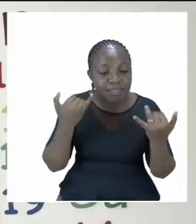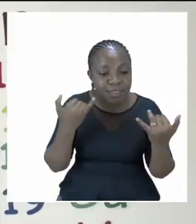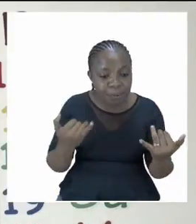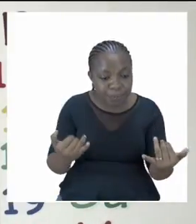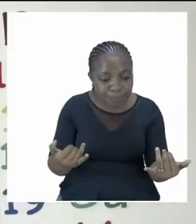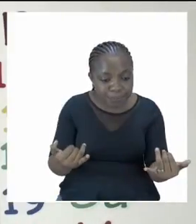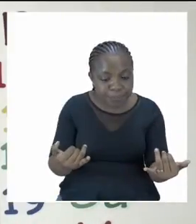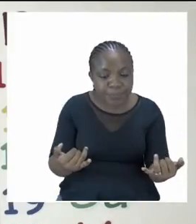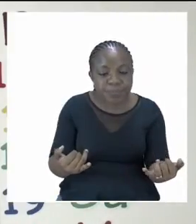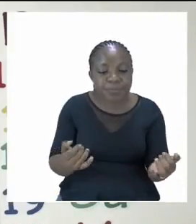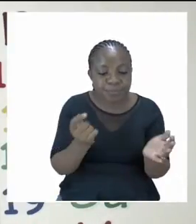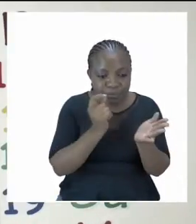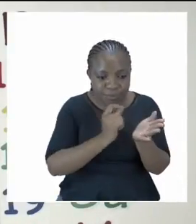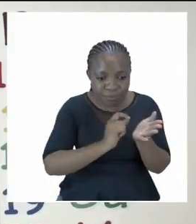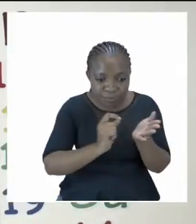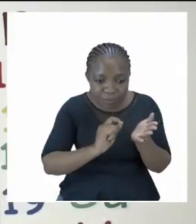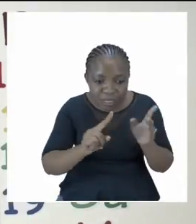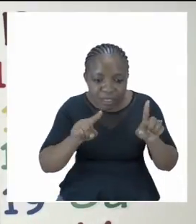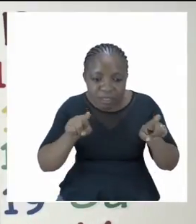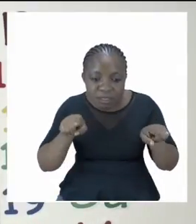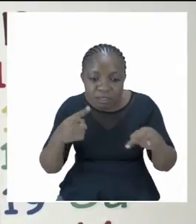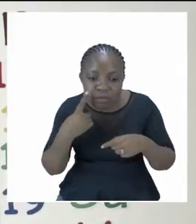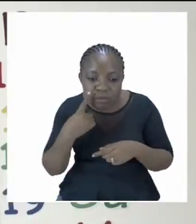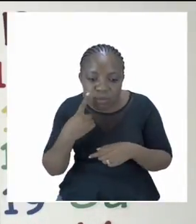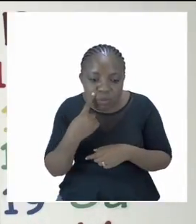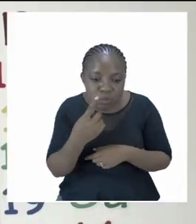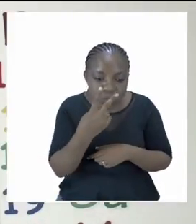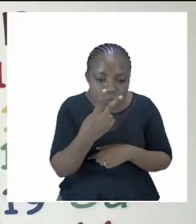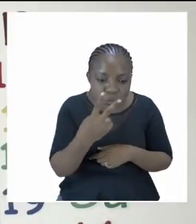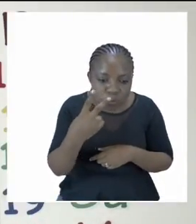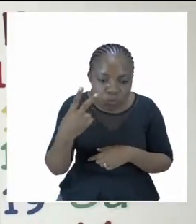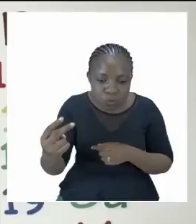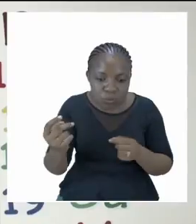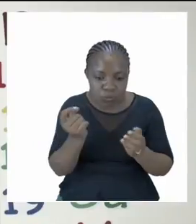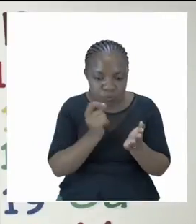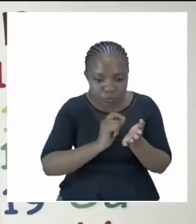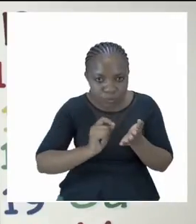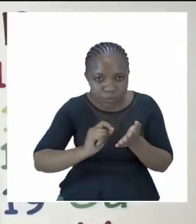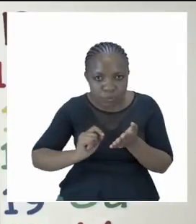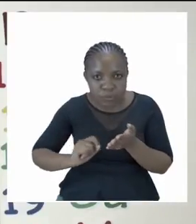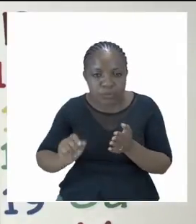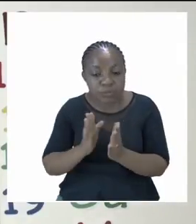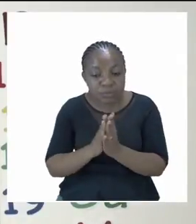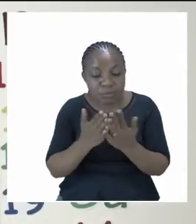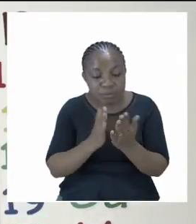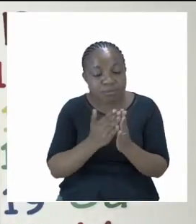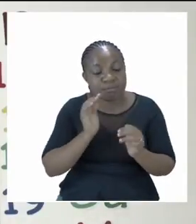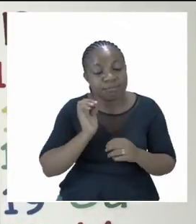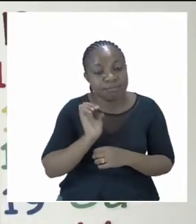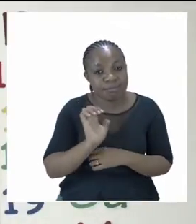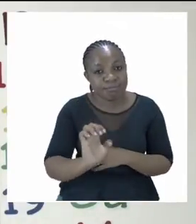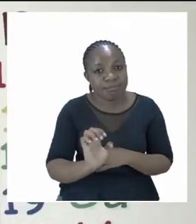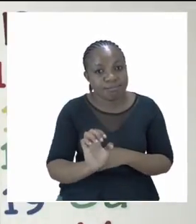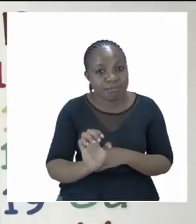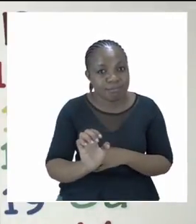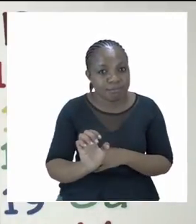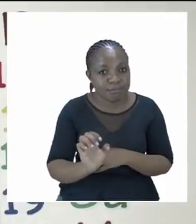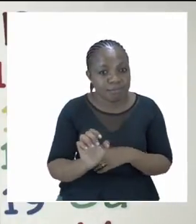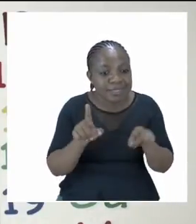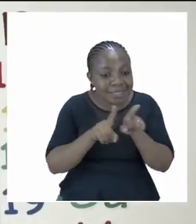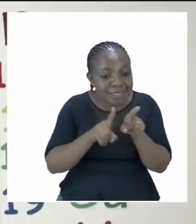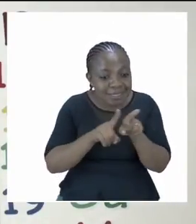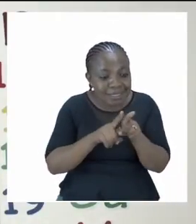that are in 2s by counting. We have in your booklet, the same as the one on my